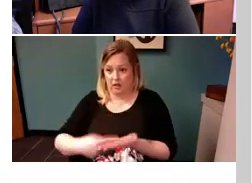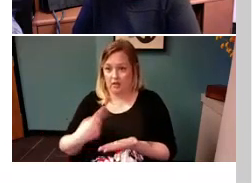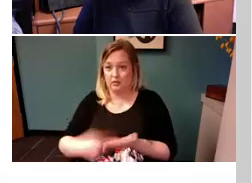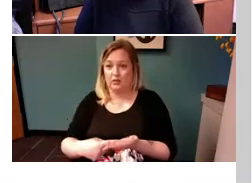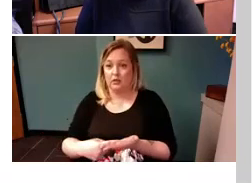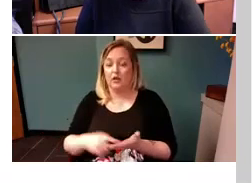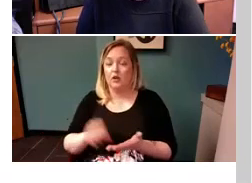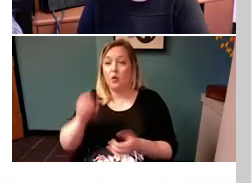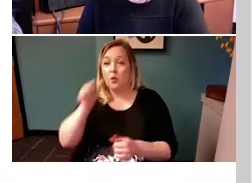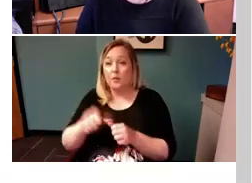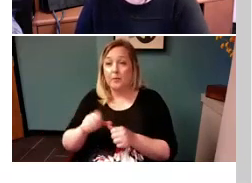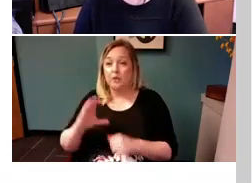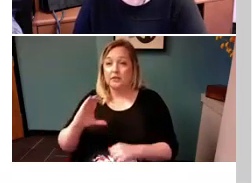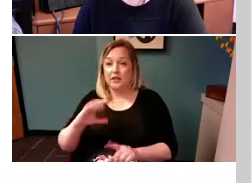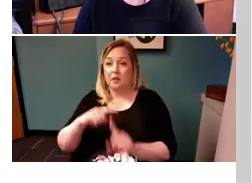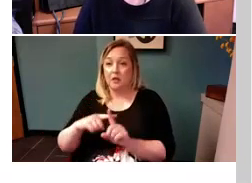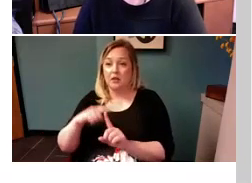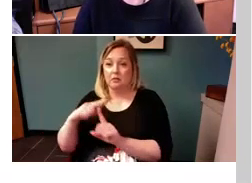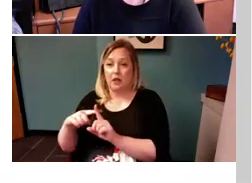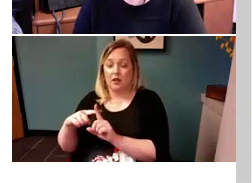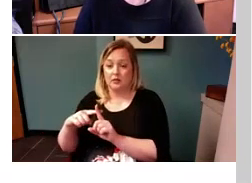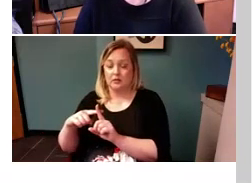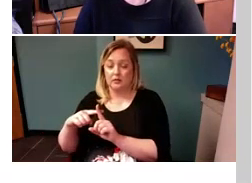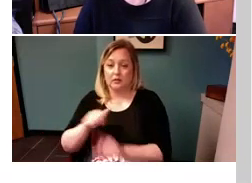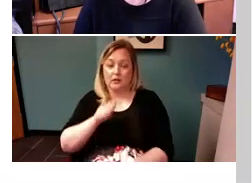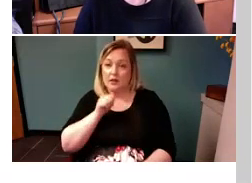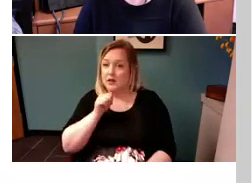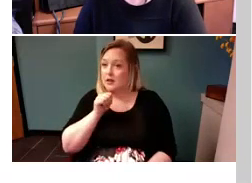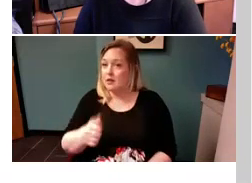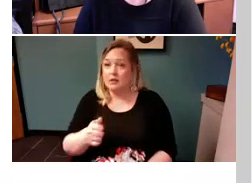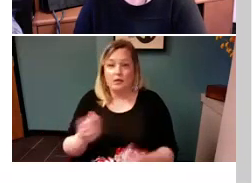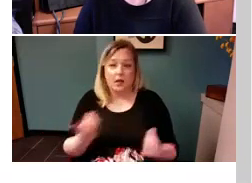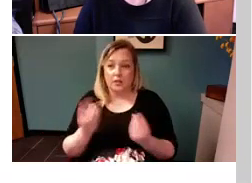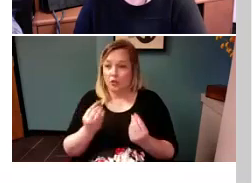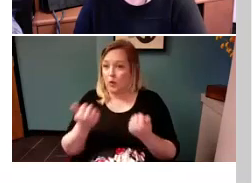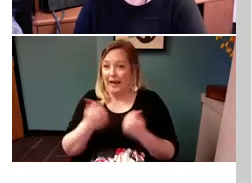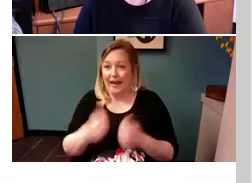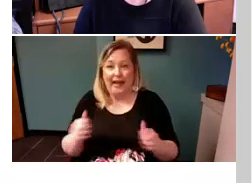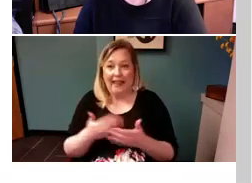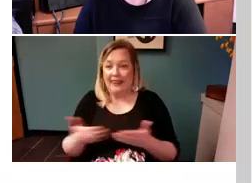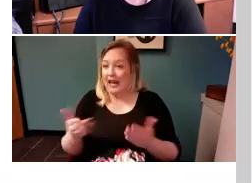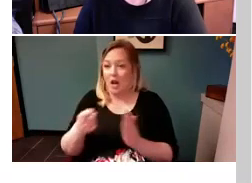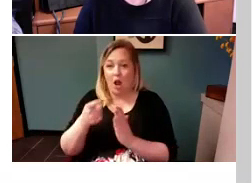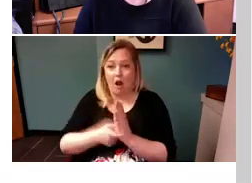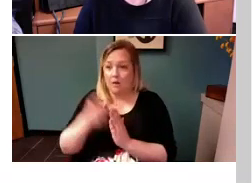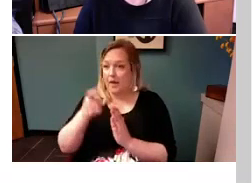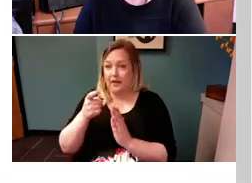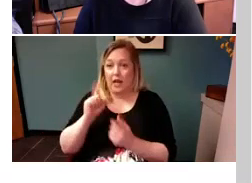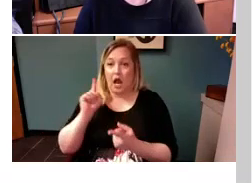remember, C++, so Parvez, C++ does not do anything automatically unless you ask it